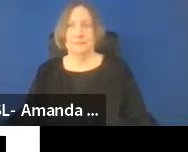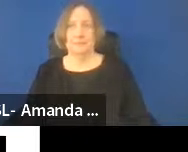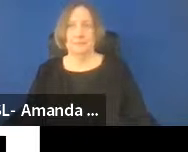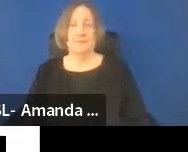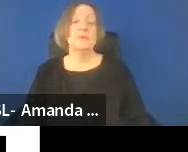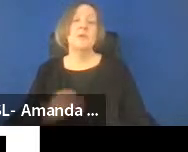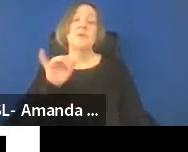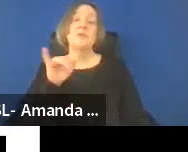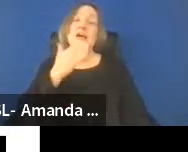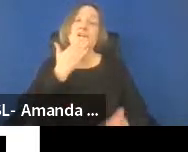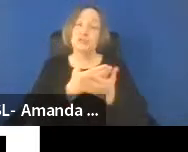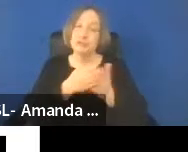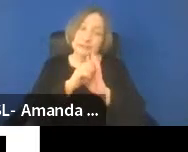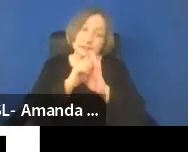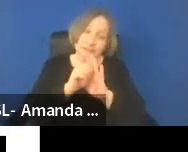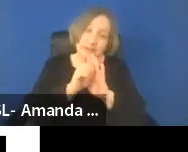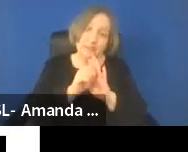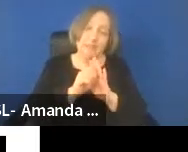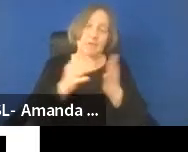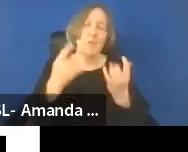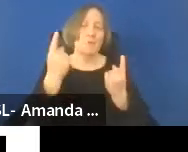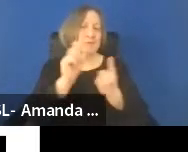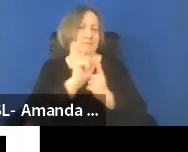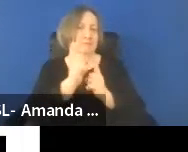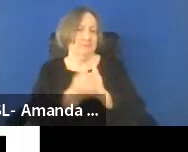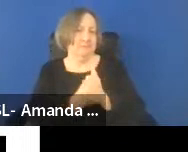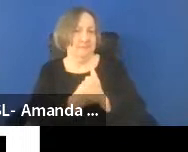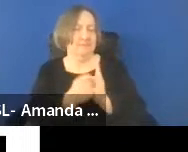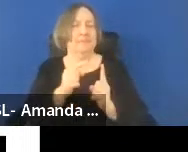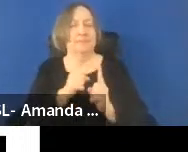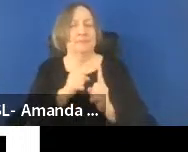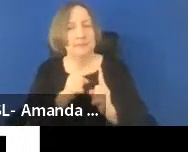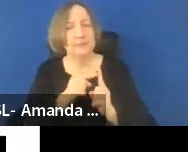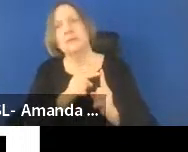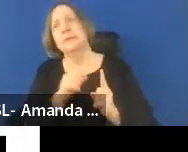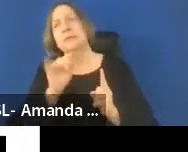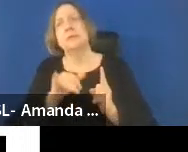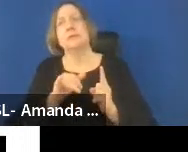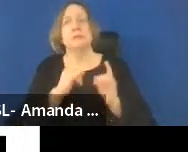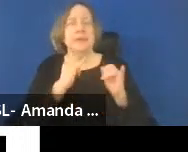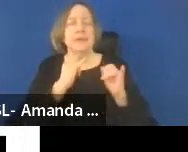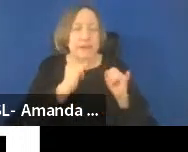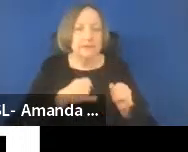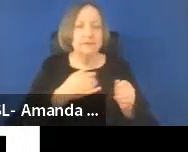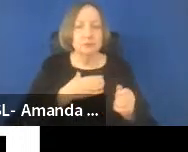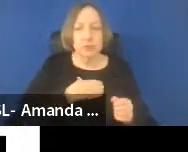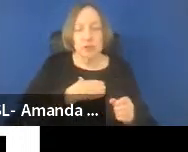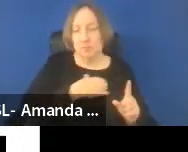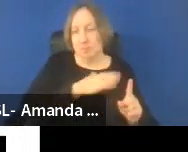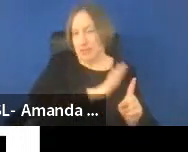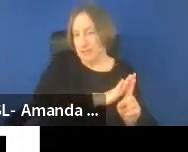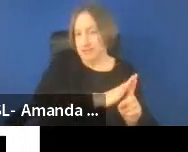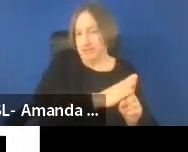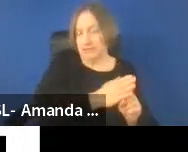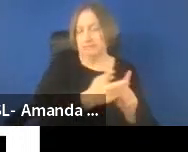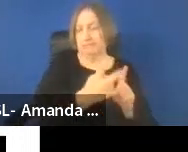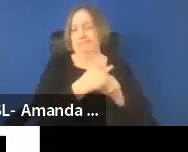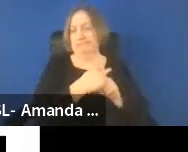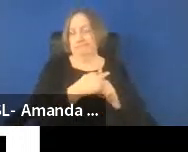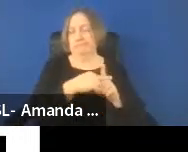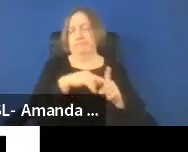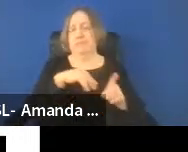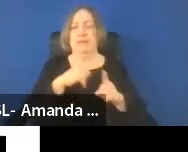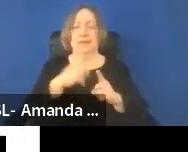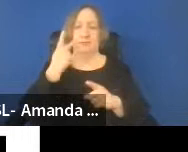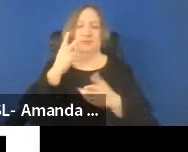So that was a good example of one case that it came in as an individual complaint. But as you saw in